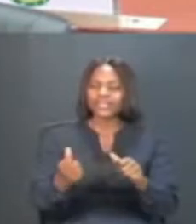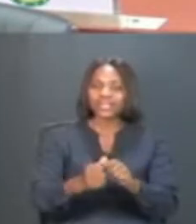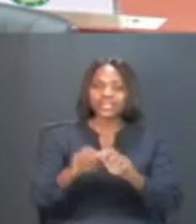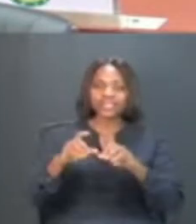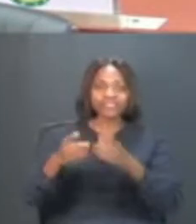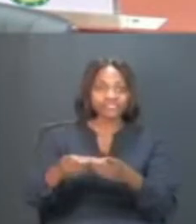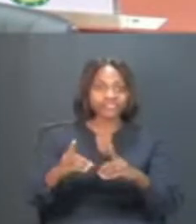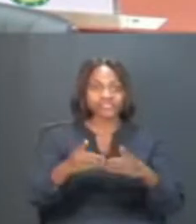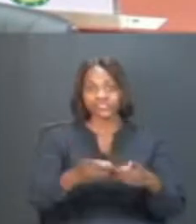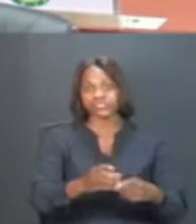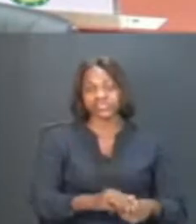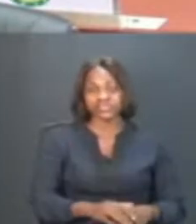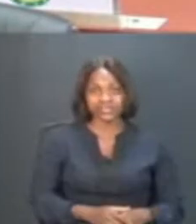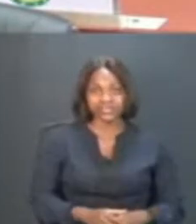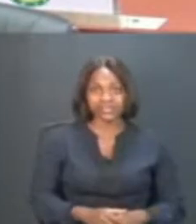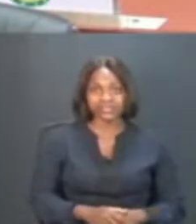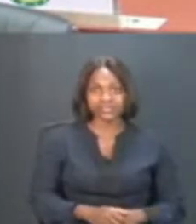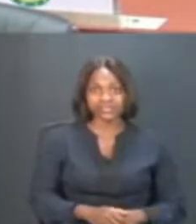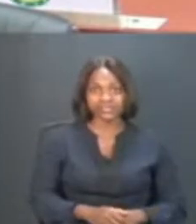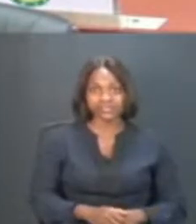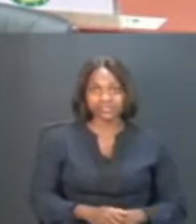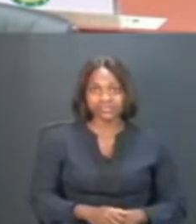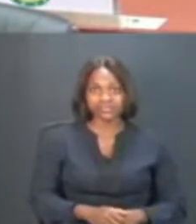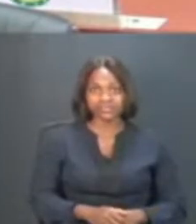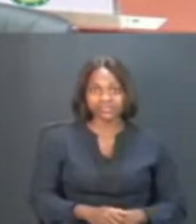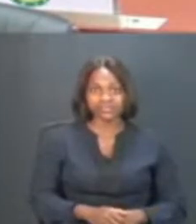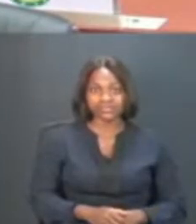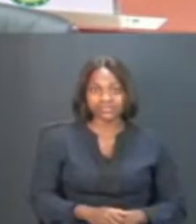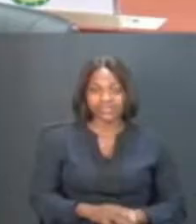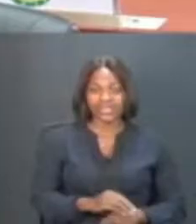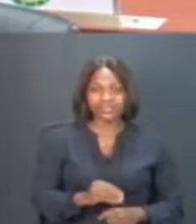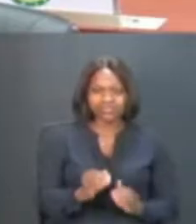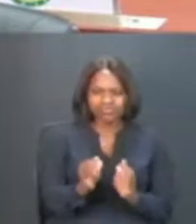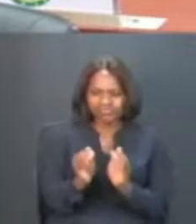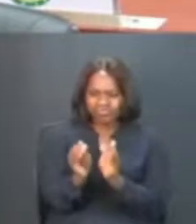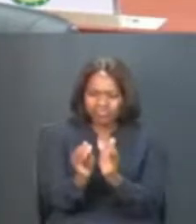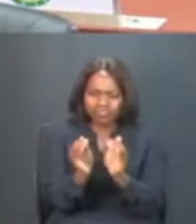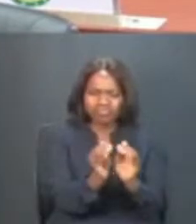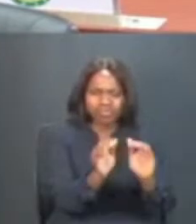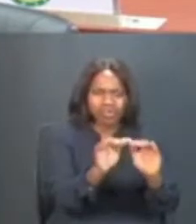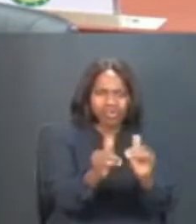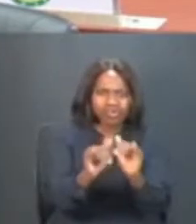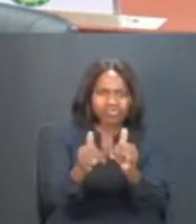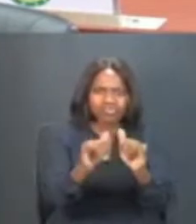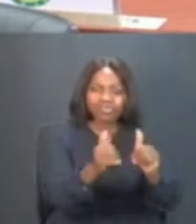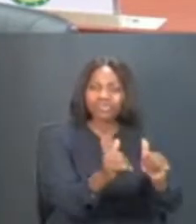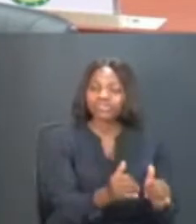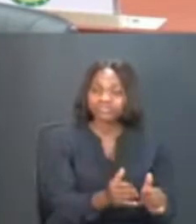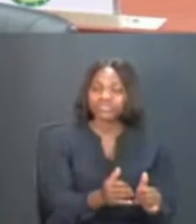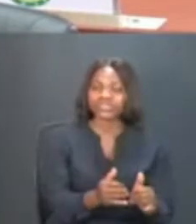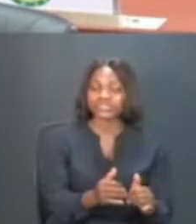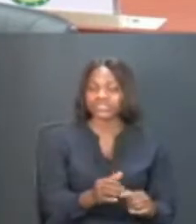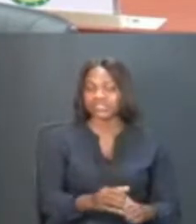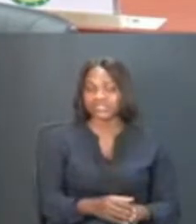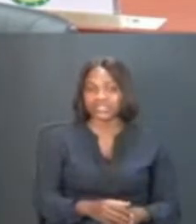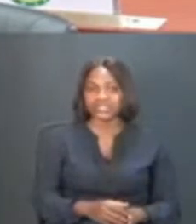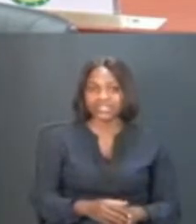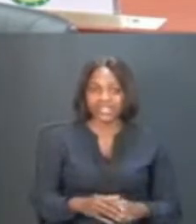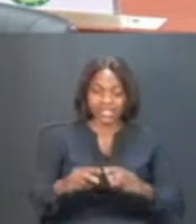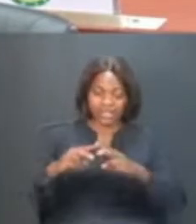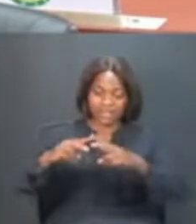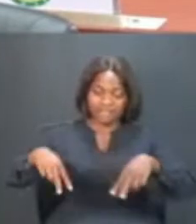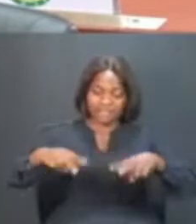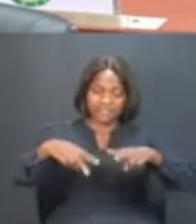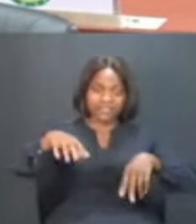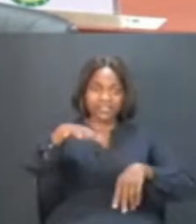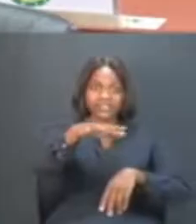if possible, the chiefs' compounds in the various villages that